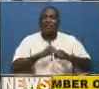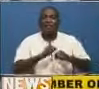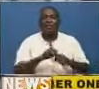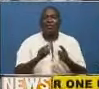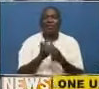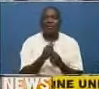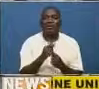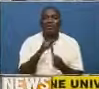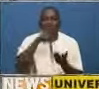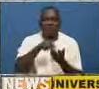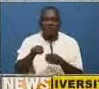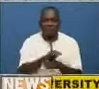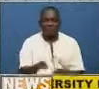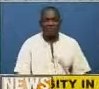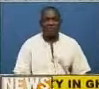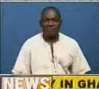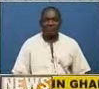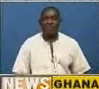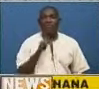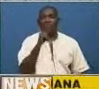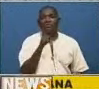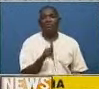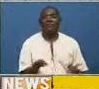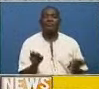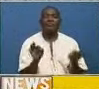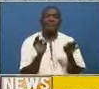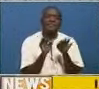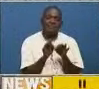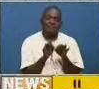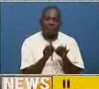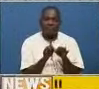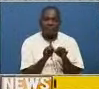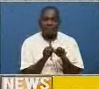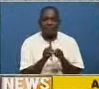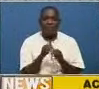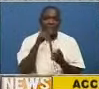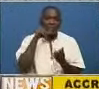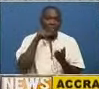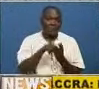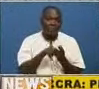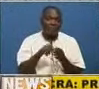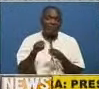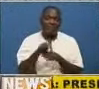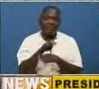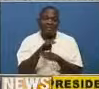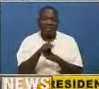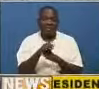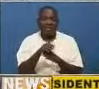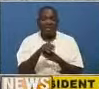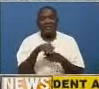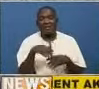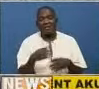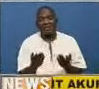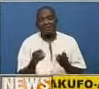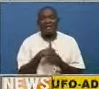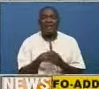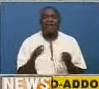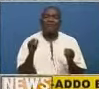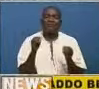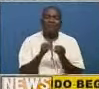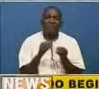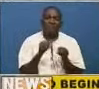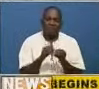poultry industry. It's important for the poultry sector that there is access